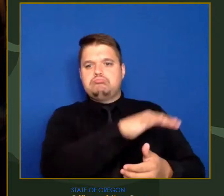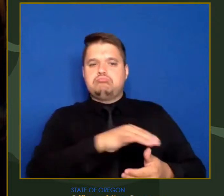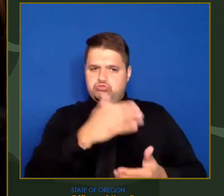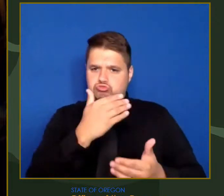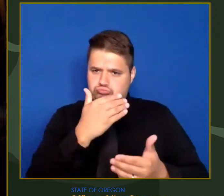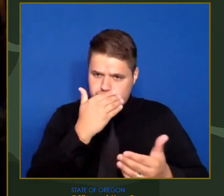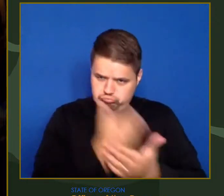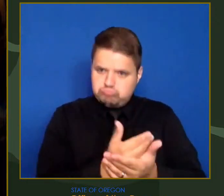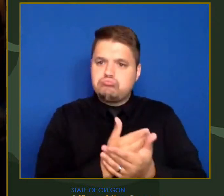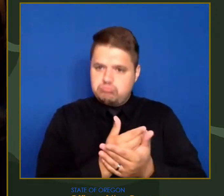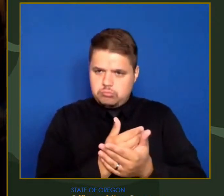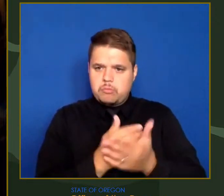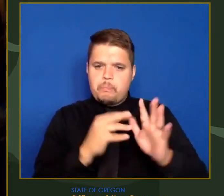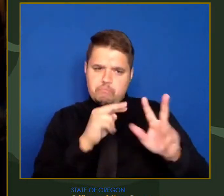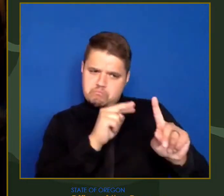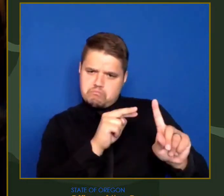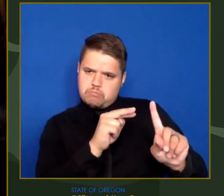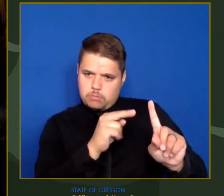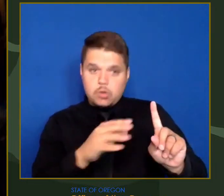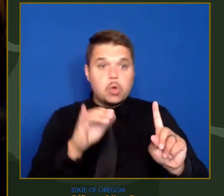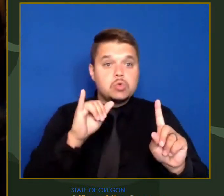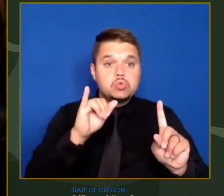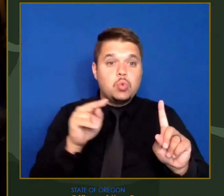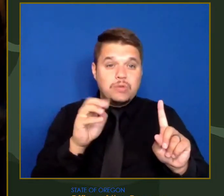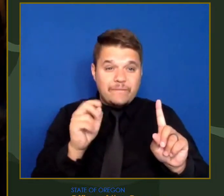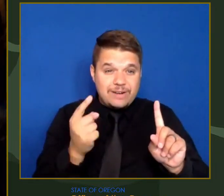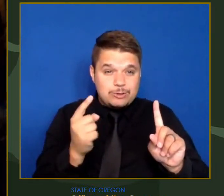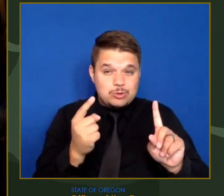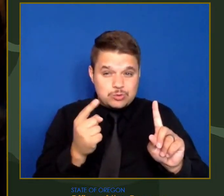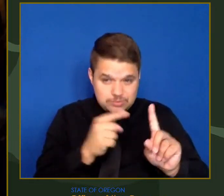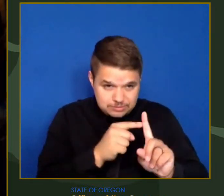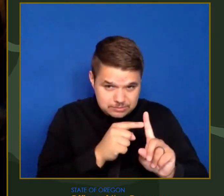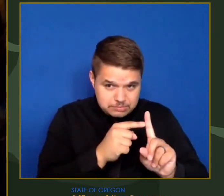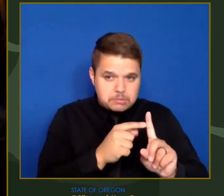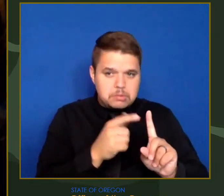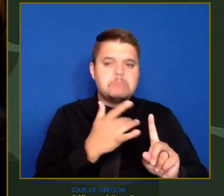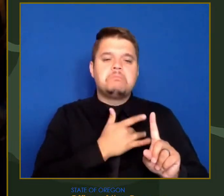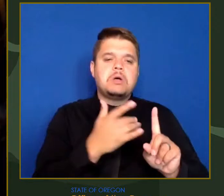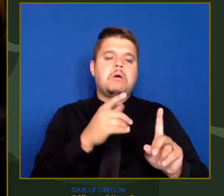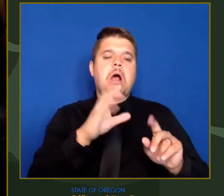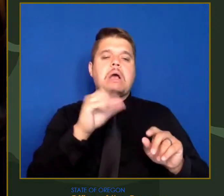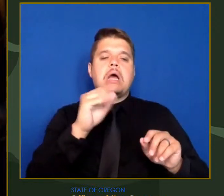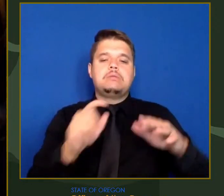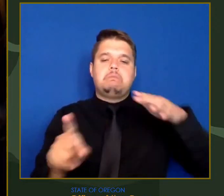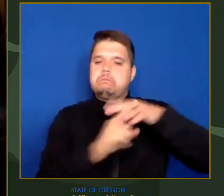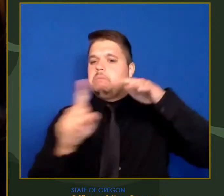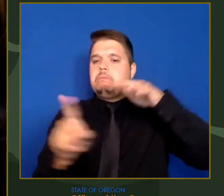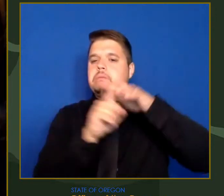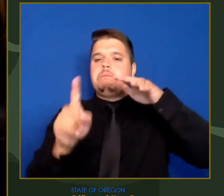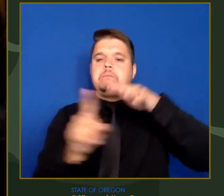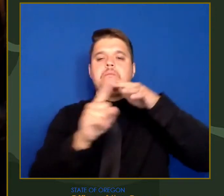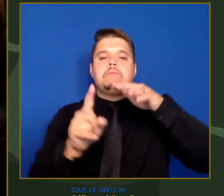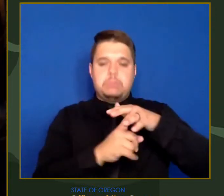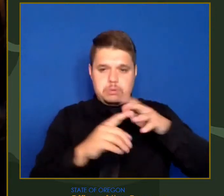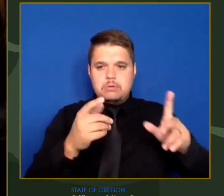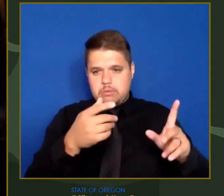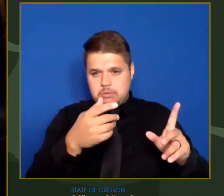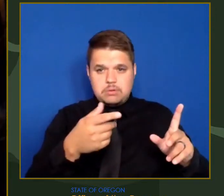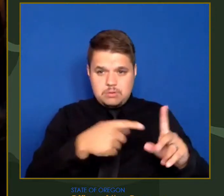our 7-day moving average for daily cases is 318, which is 61% lower than it was on May